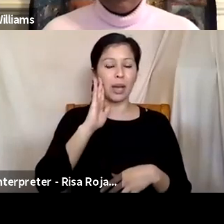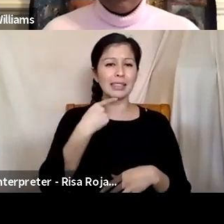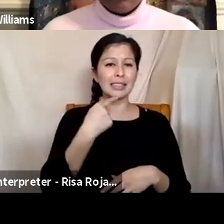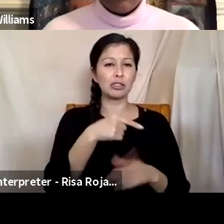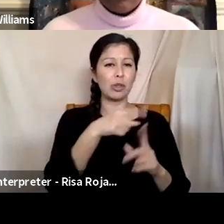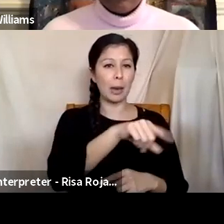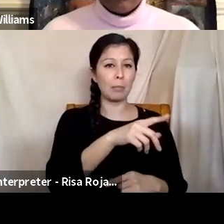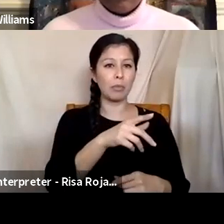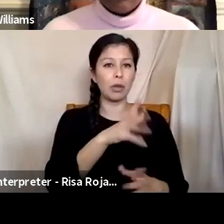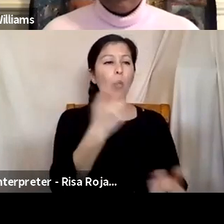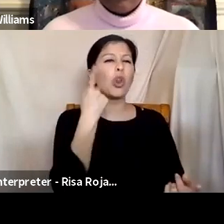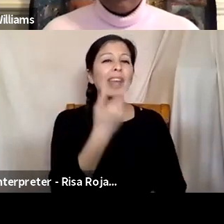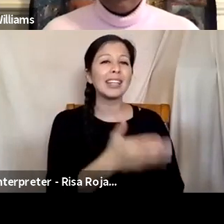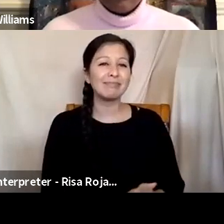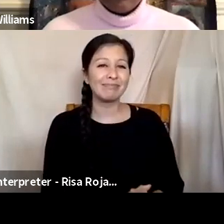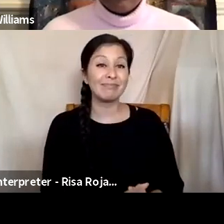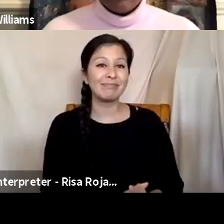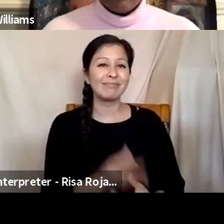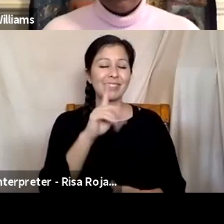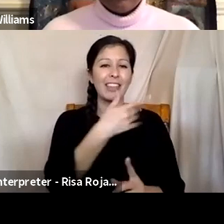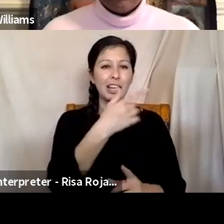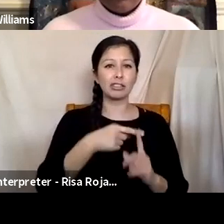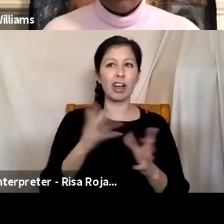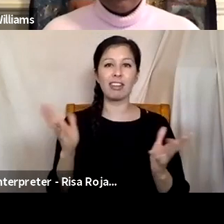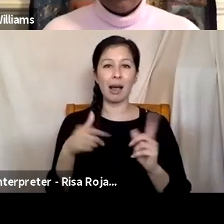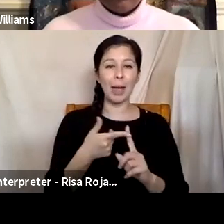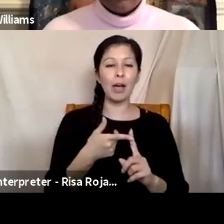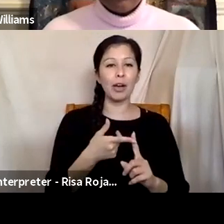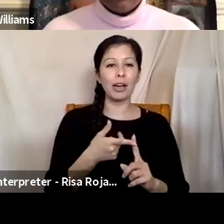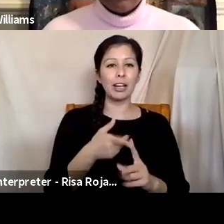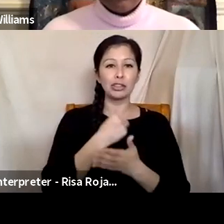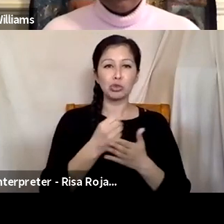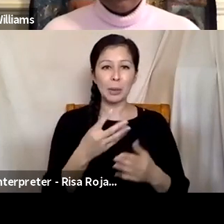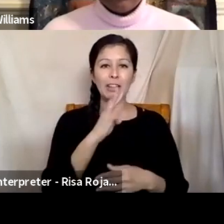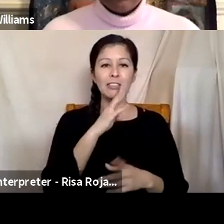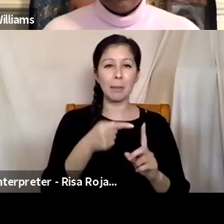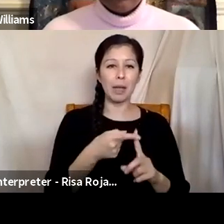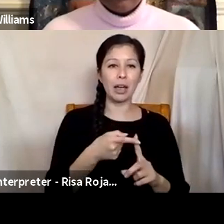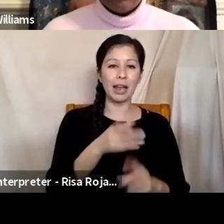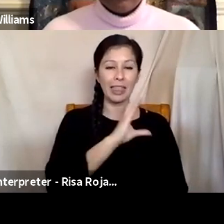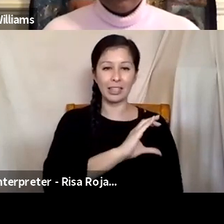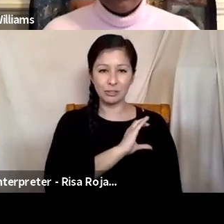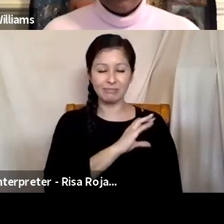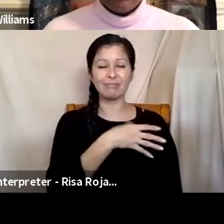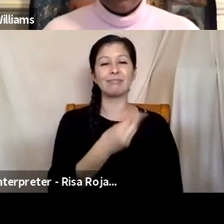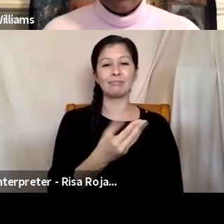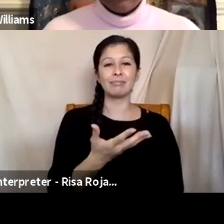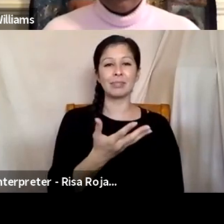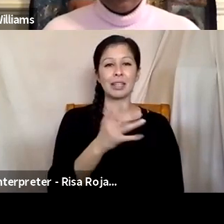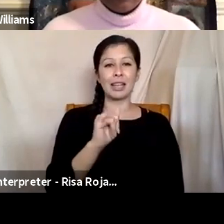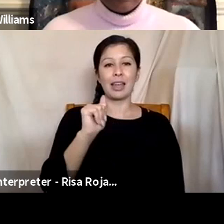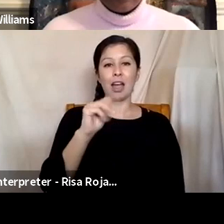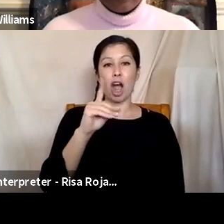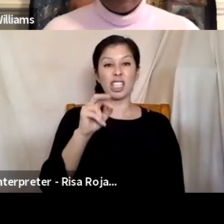say to them, "What do you think?" And then all of a sudden they start talking about the script and talking about the character, and the